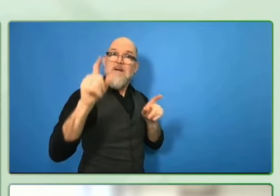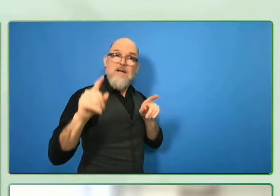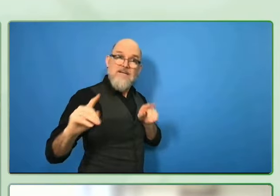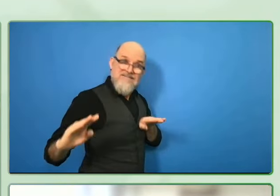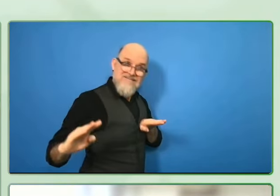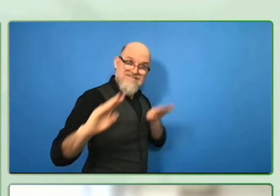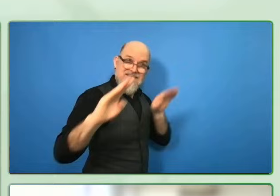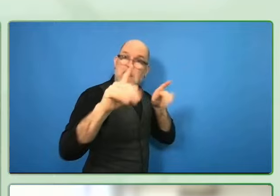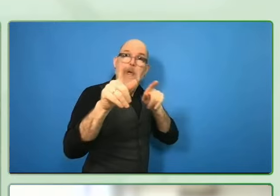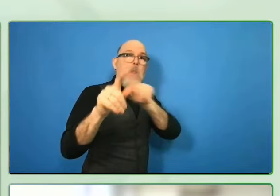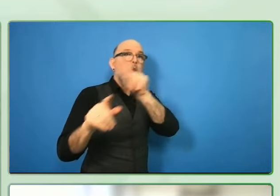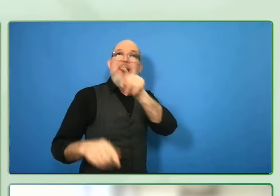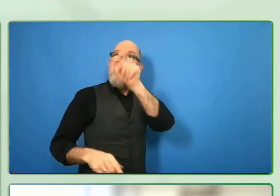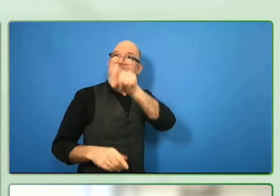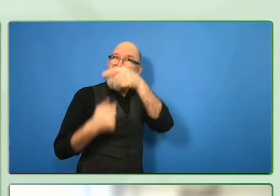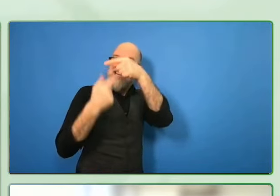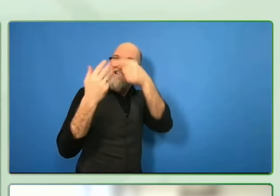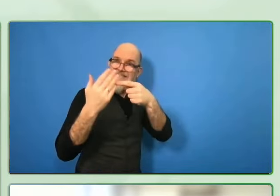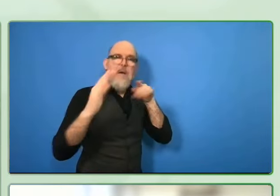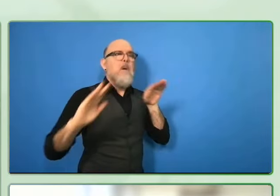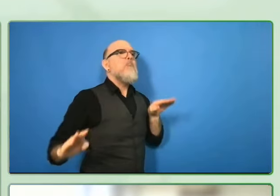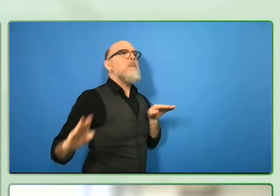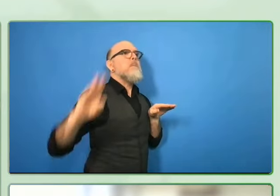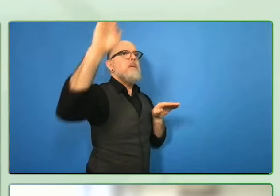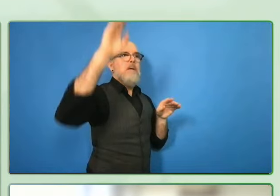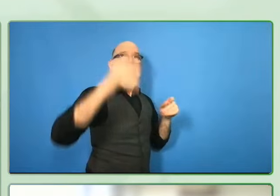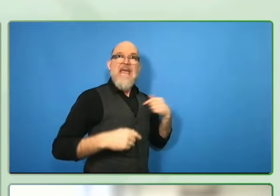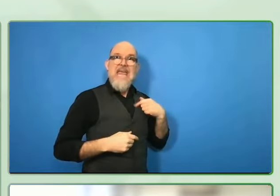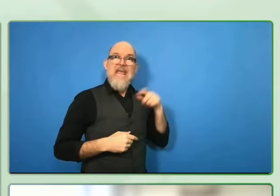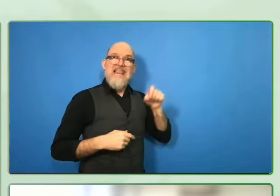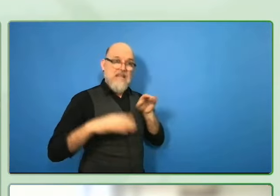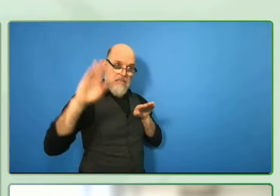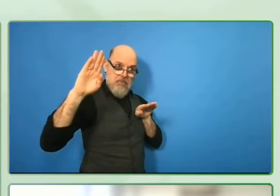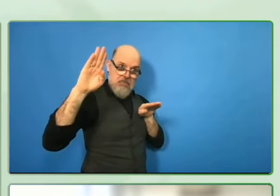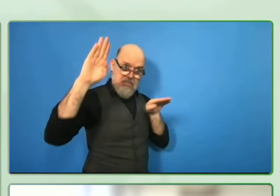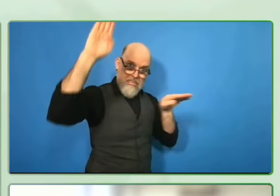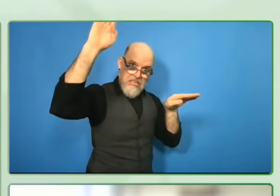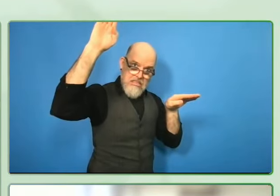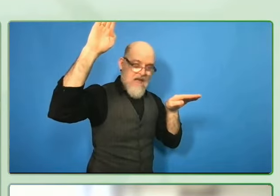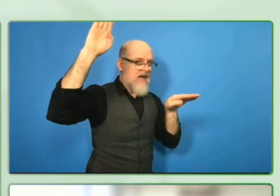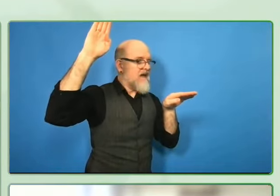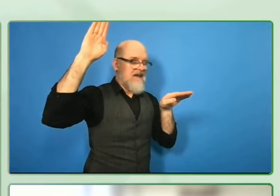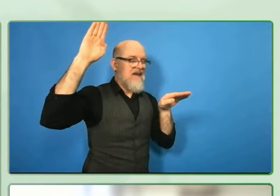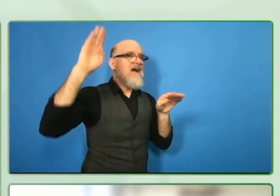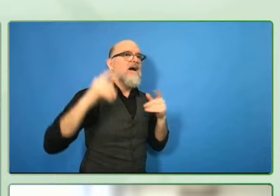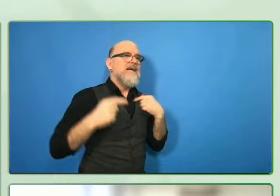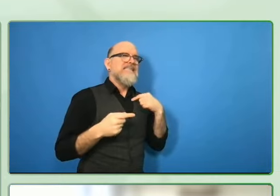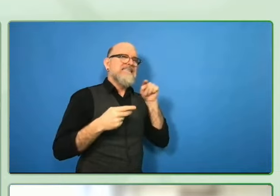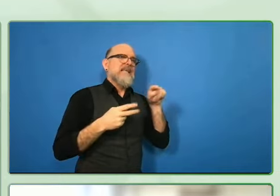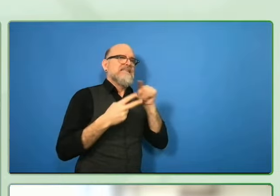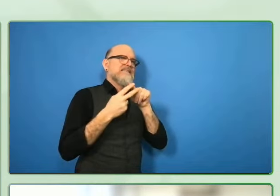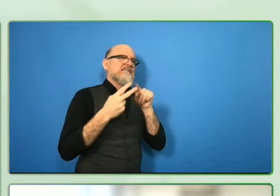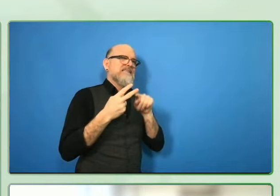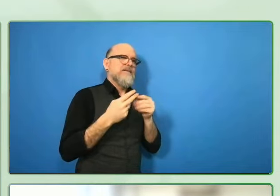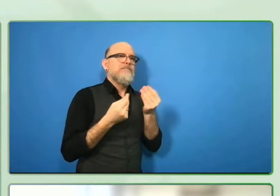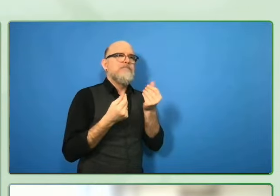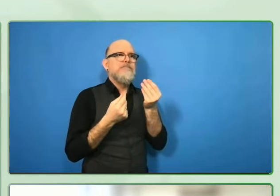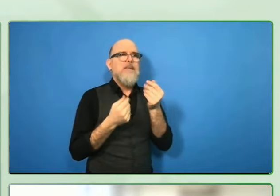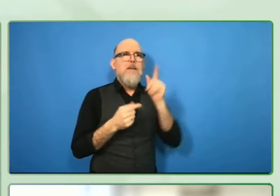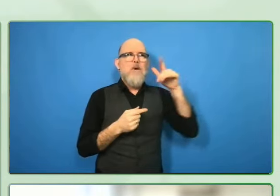elements. There's the process and then there's the well-being piece. And for me, this links really closely to the business. The impact on the business in